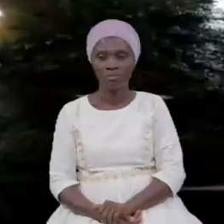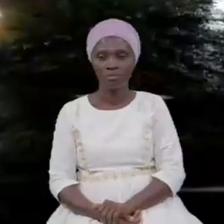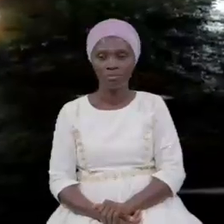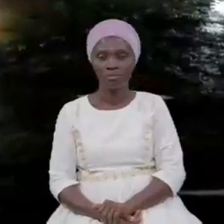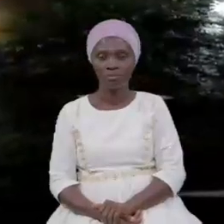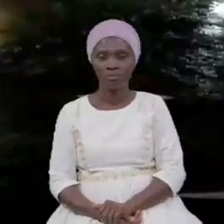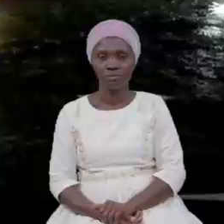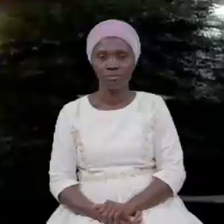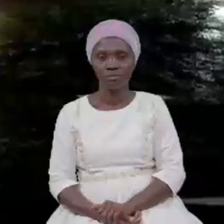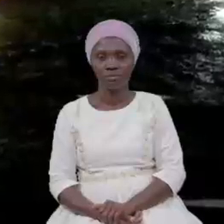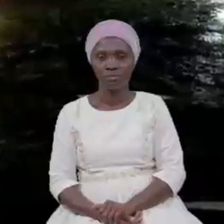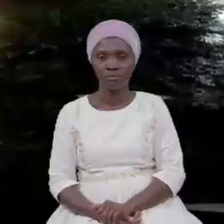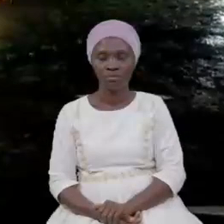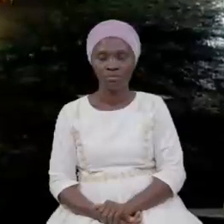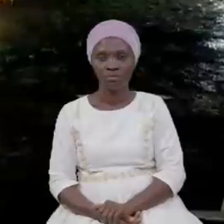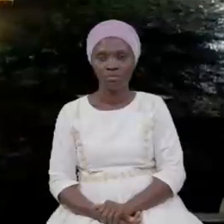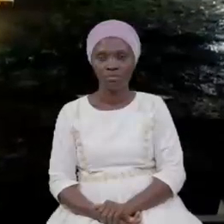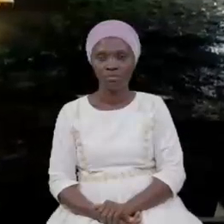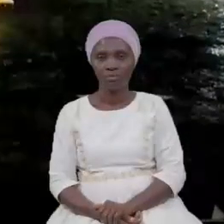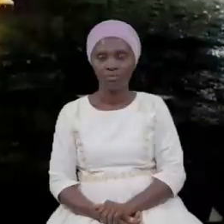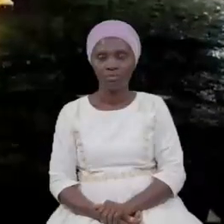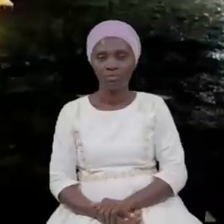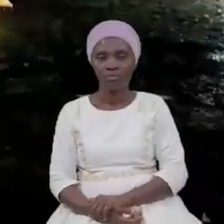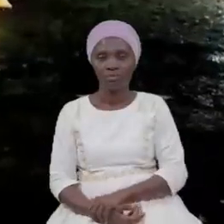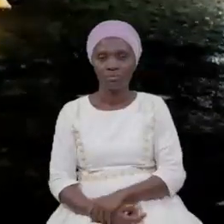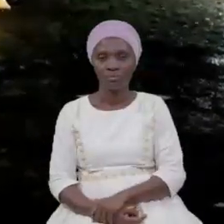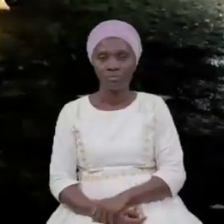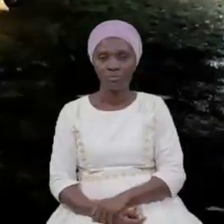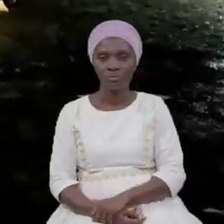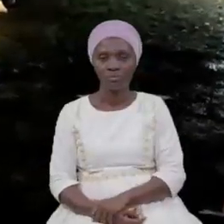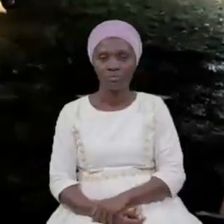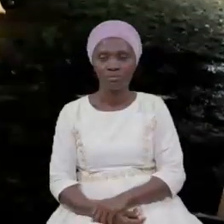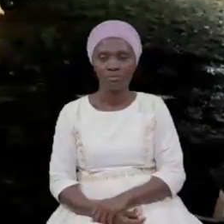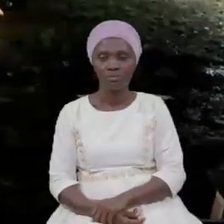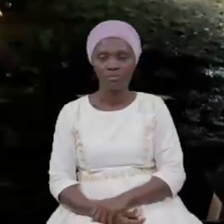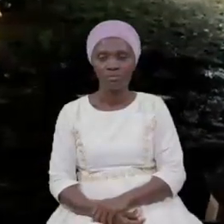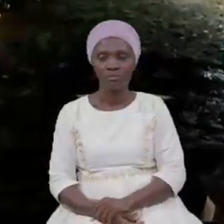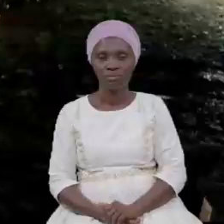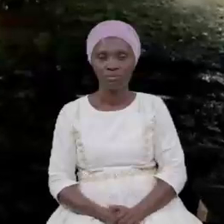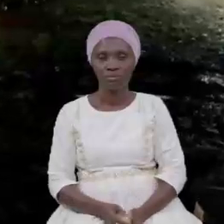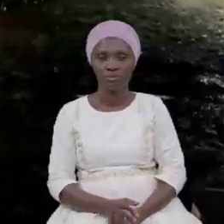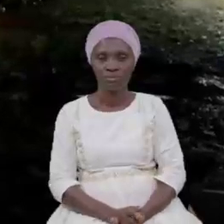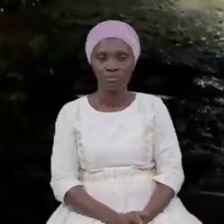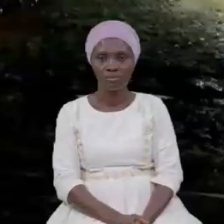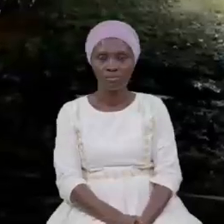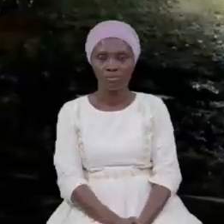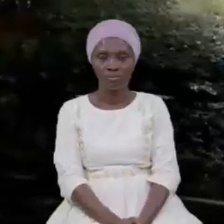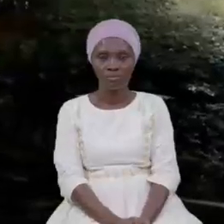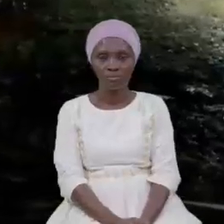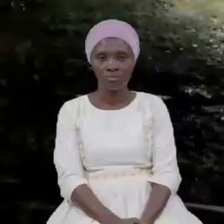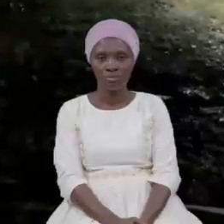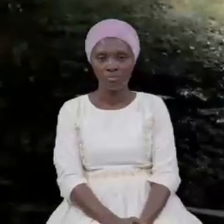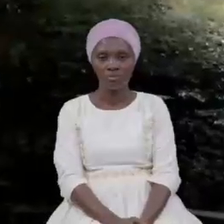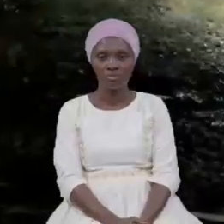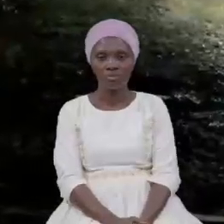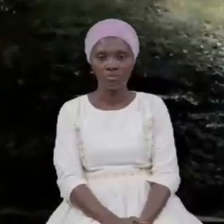waiting to be attended to, let's ensure we attend to all the people that, you